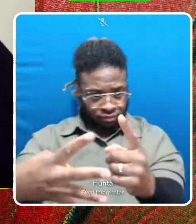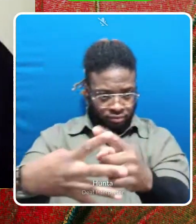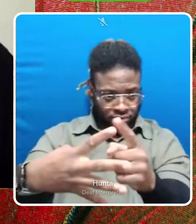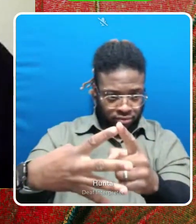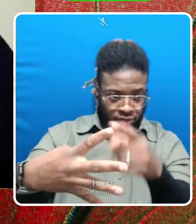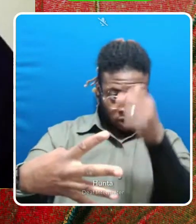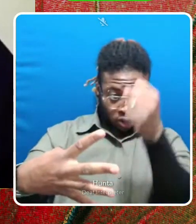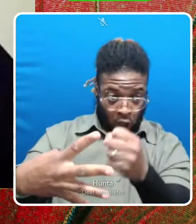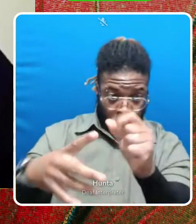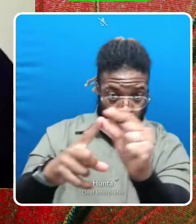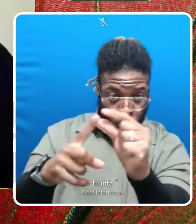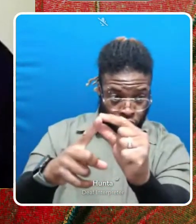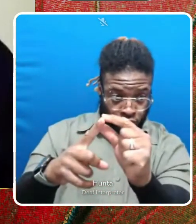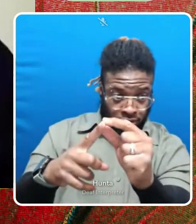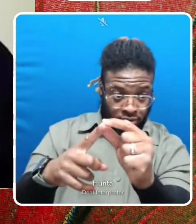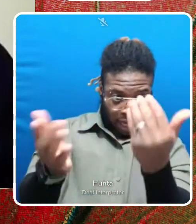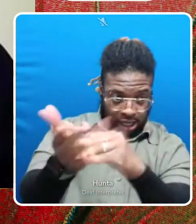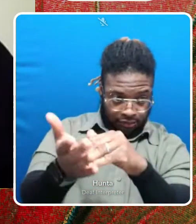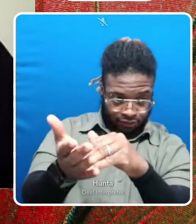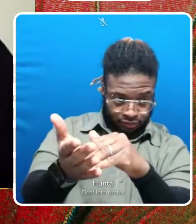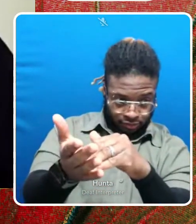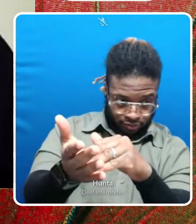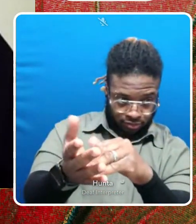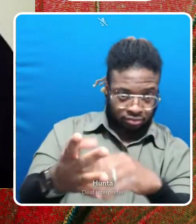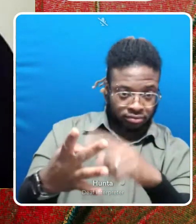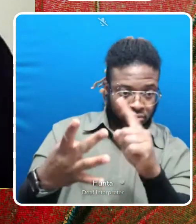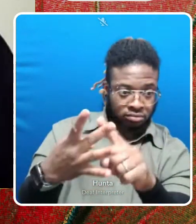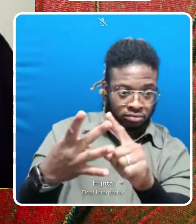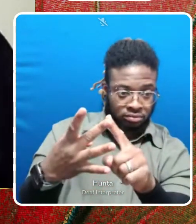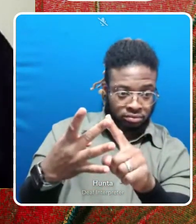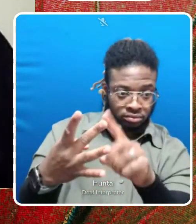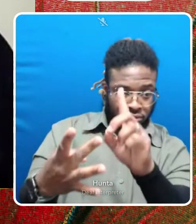first, then followed by Do More, then followed by